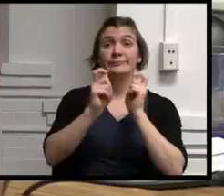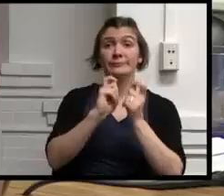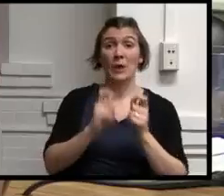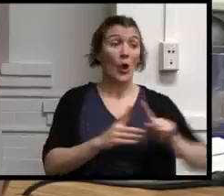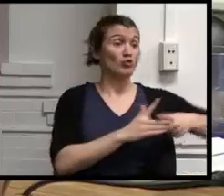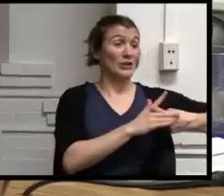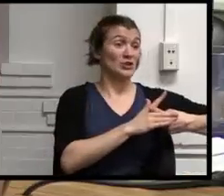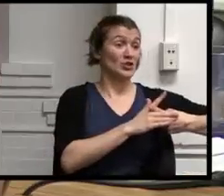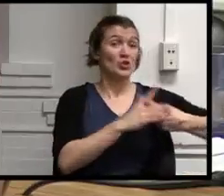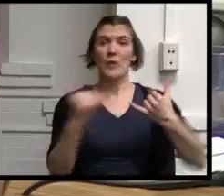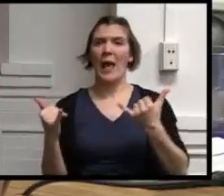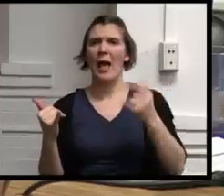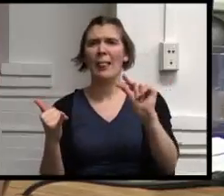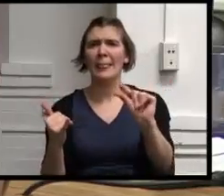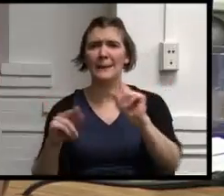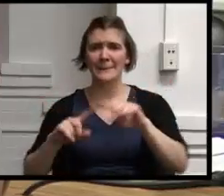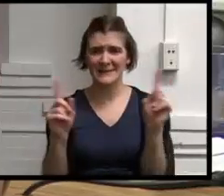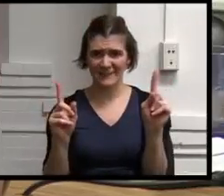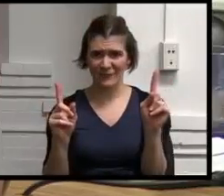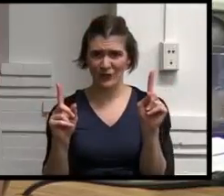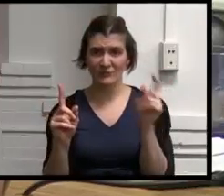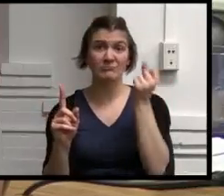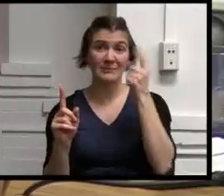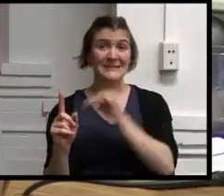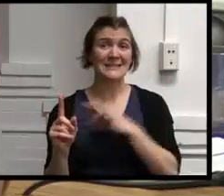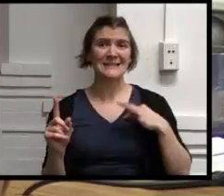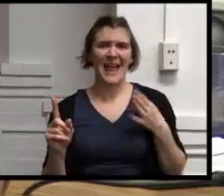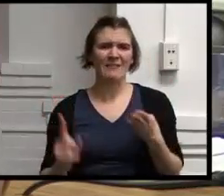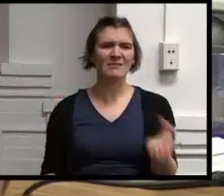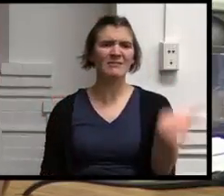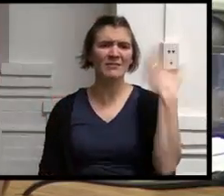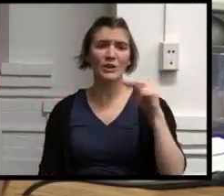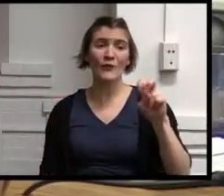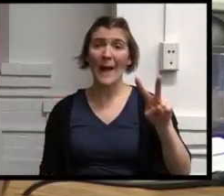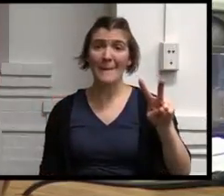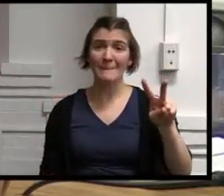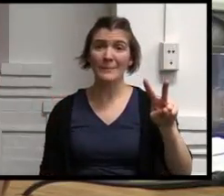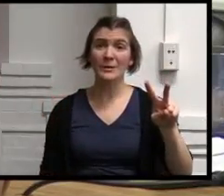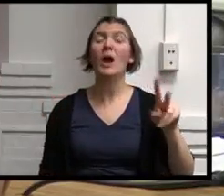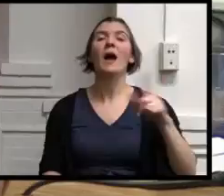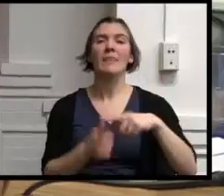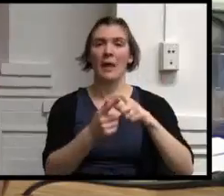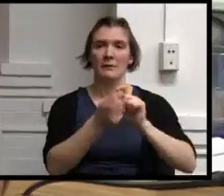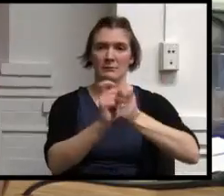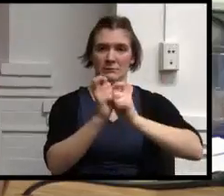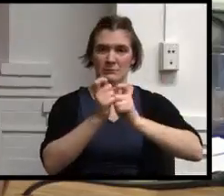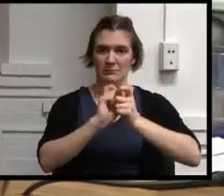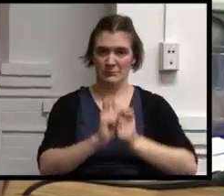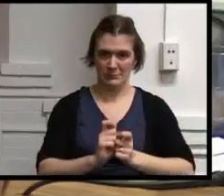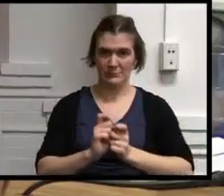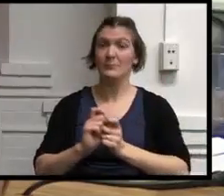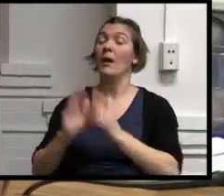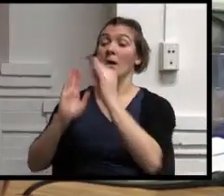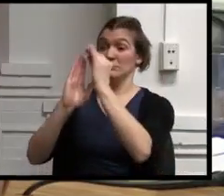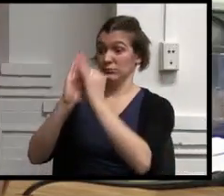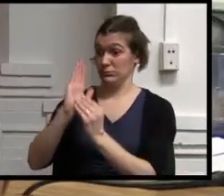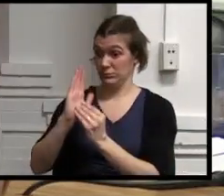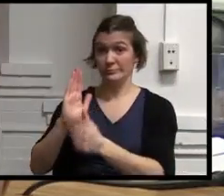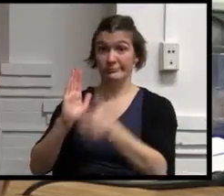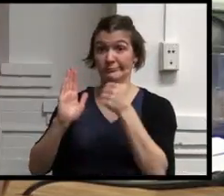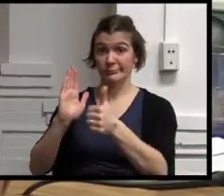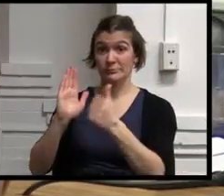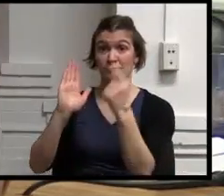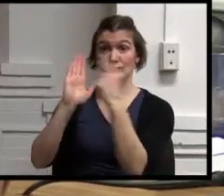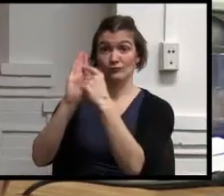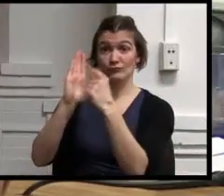from what staff originally prepared and submitted to you back on November 1st have been explicitly identified